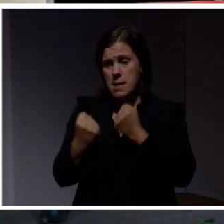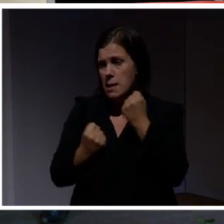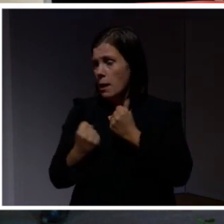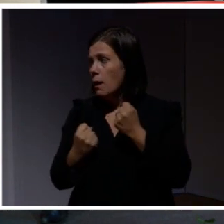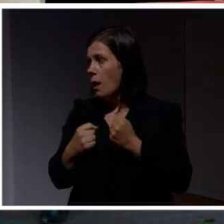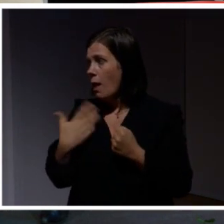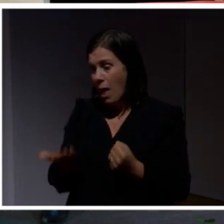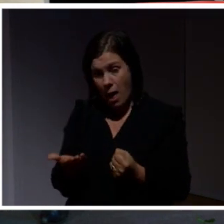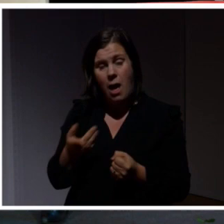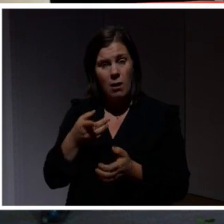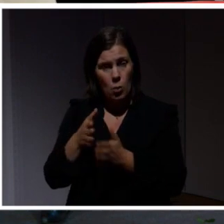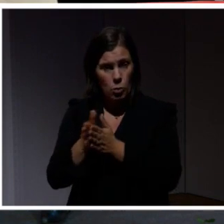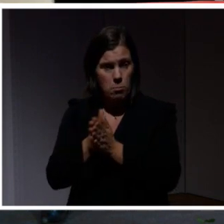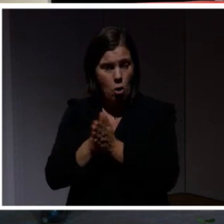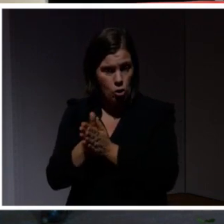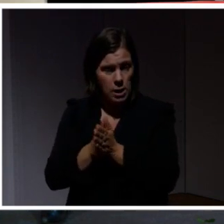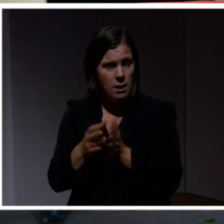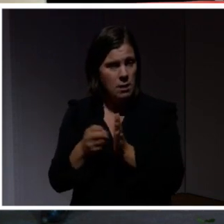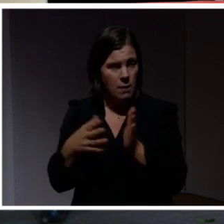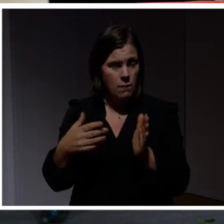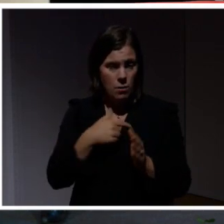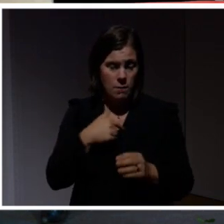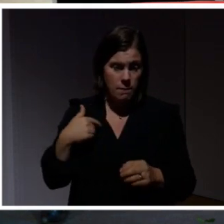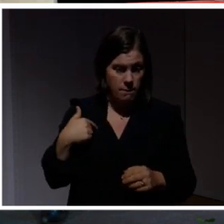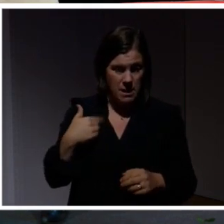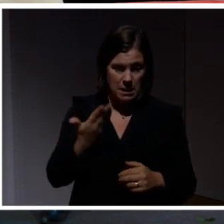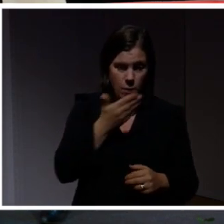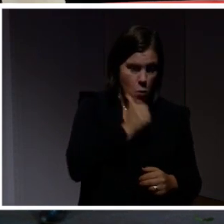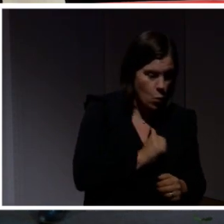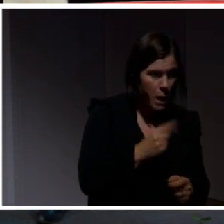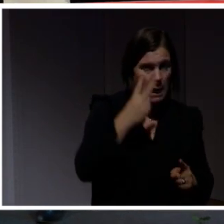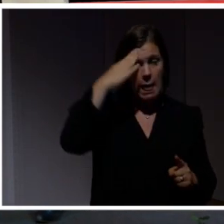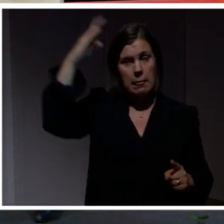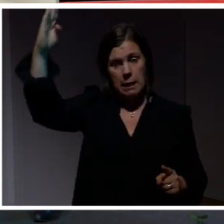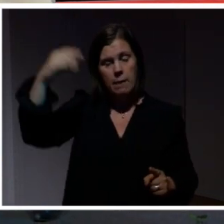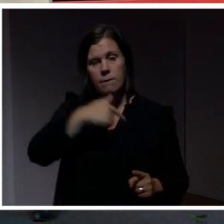cognitively challenging task. That's why we don't do it when we're too young, we don't do it when we're too